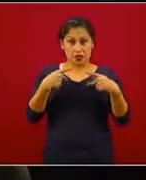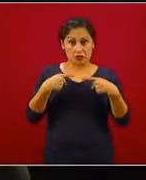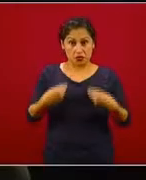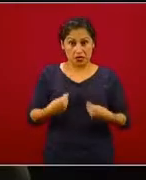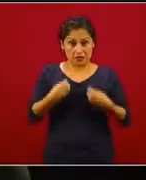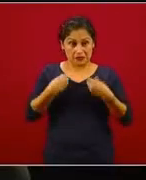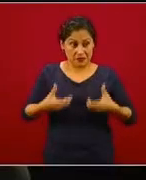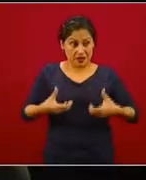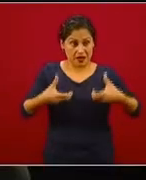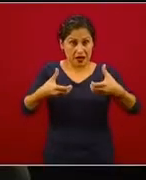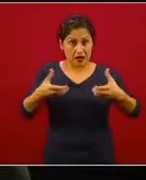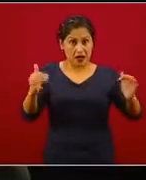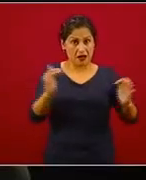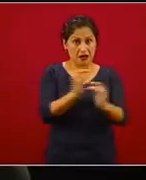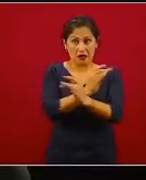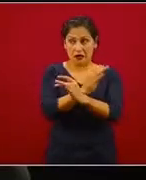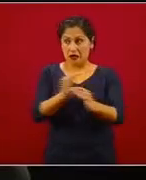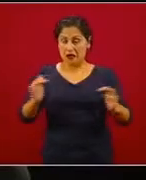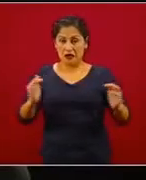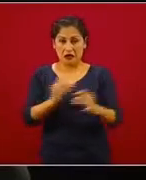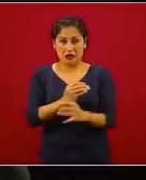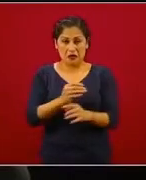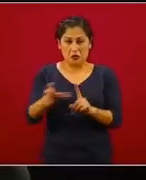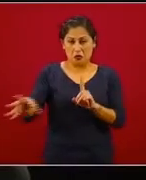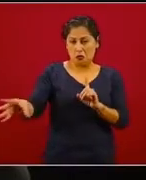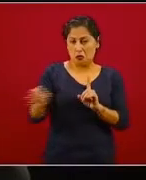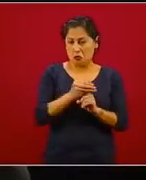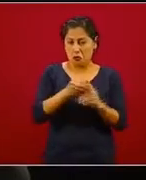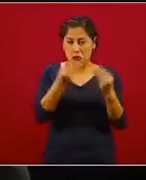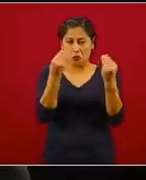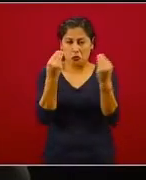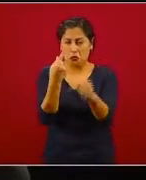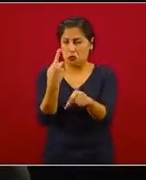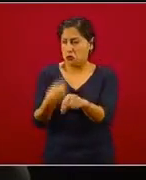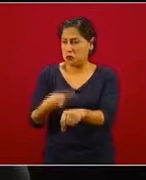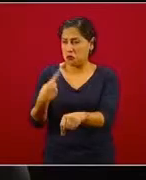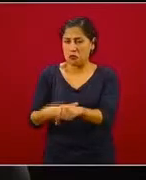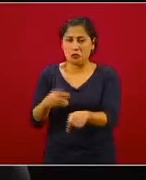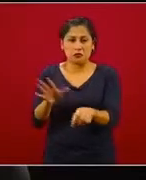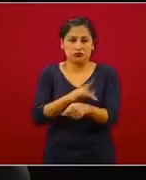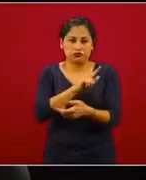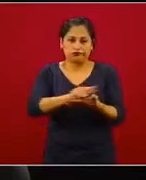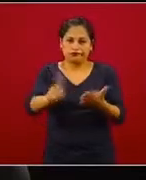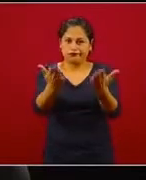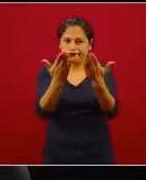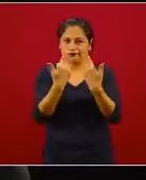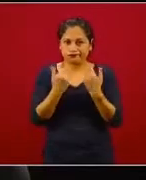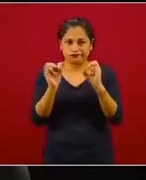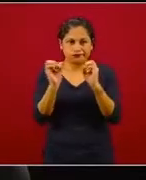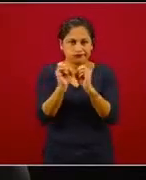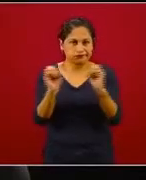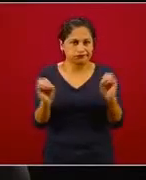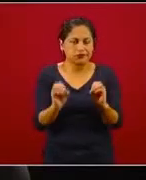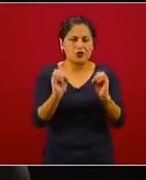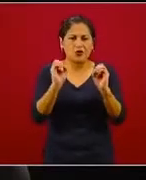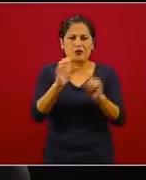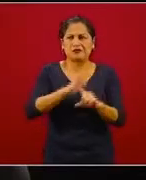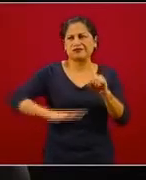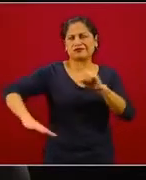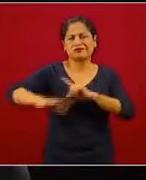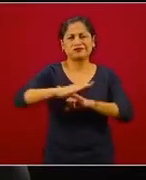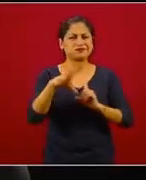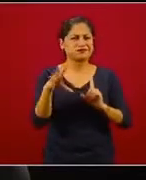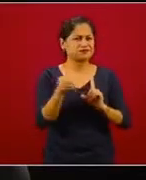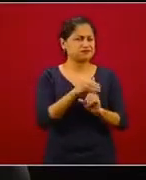know that information, because those people are usually just immune, apparently, to other